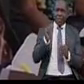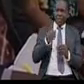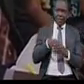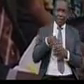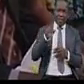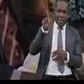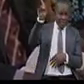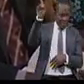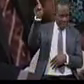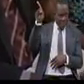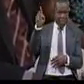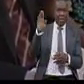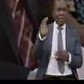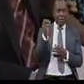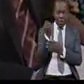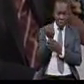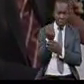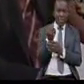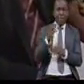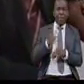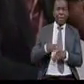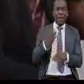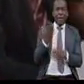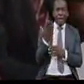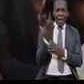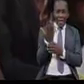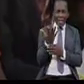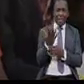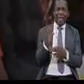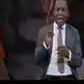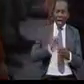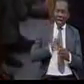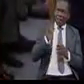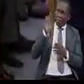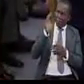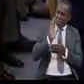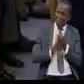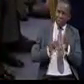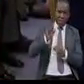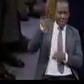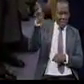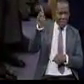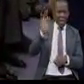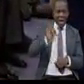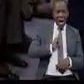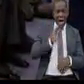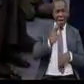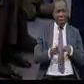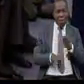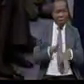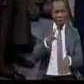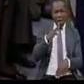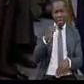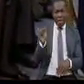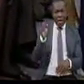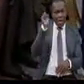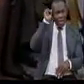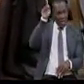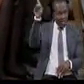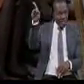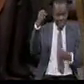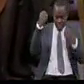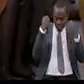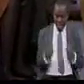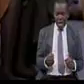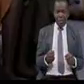in the right place. I trust him. I walk by his power. I trust him. All the promises he has